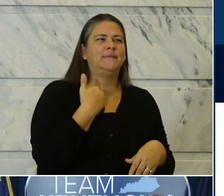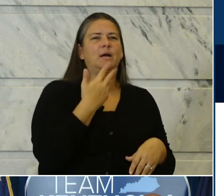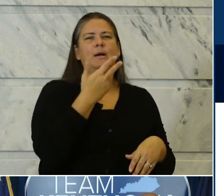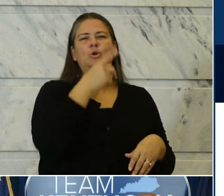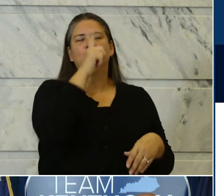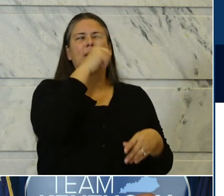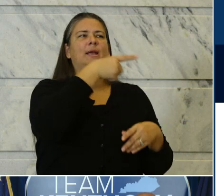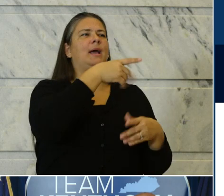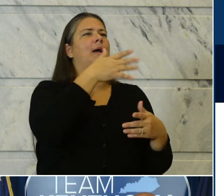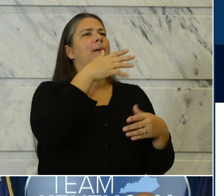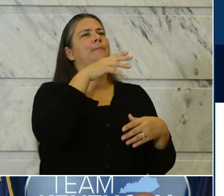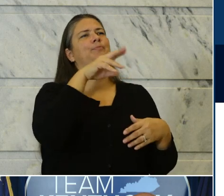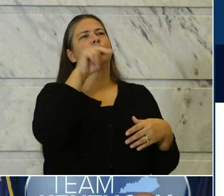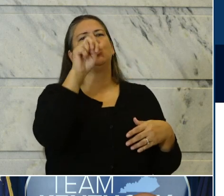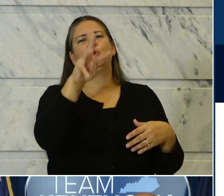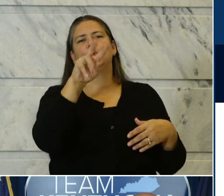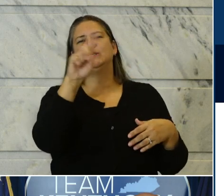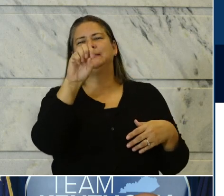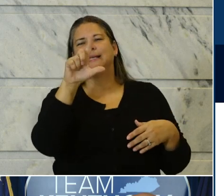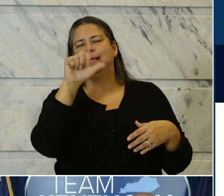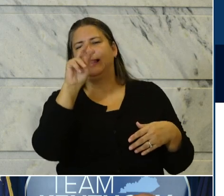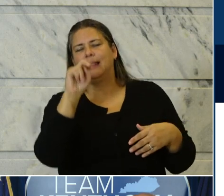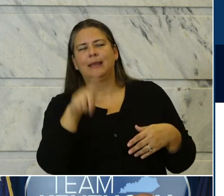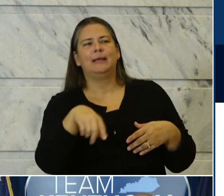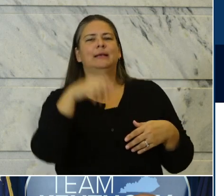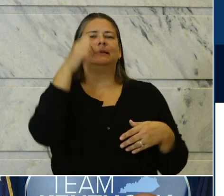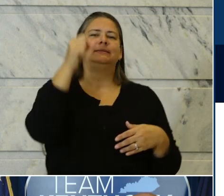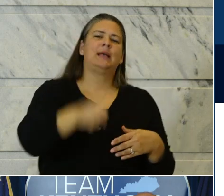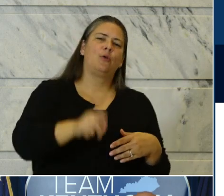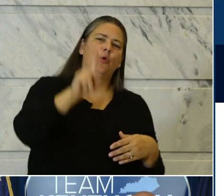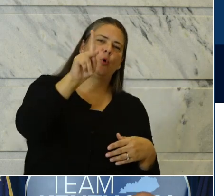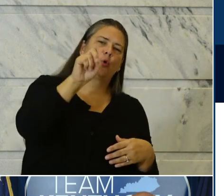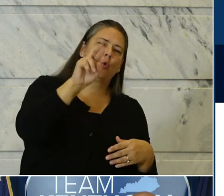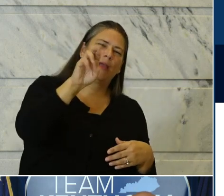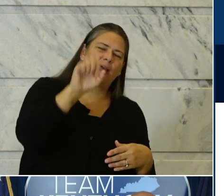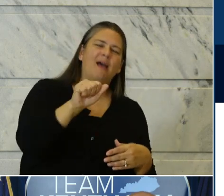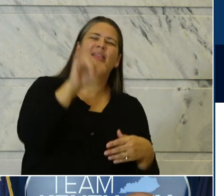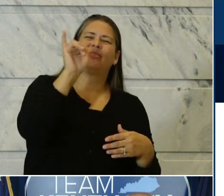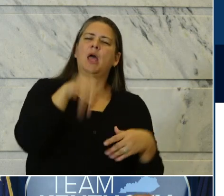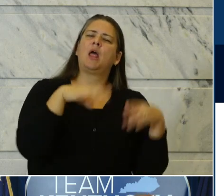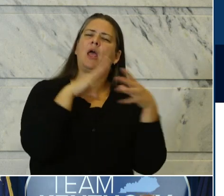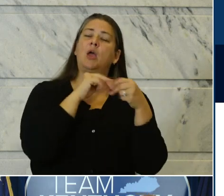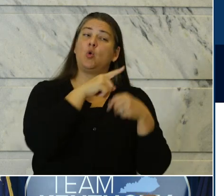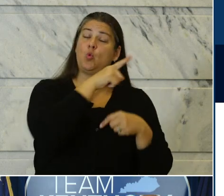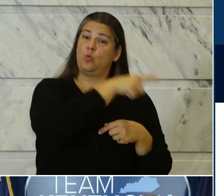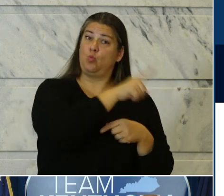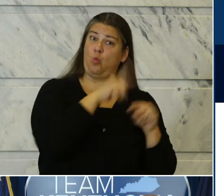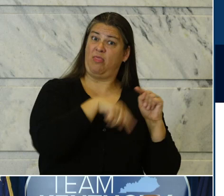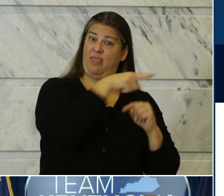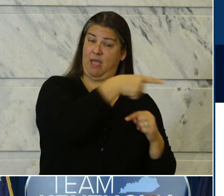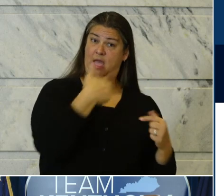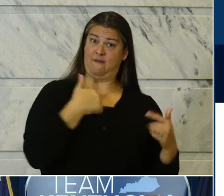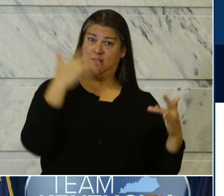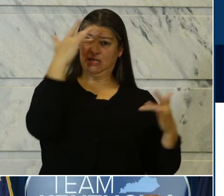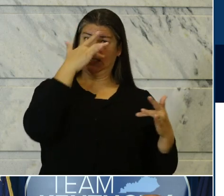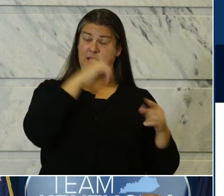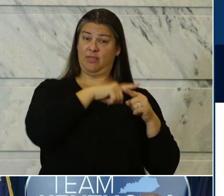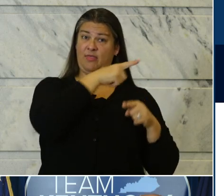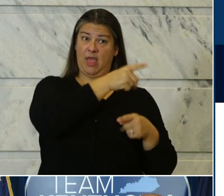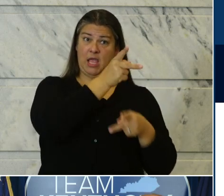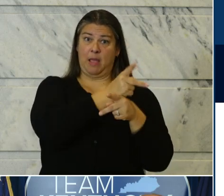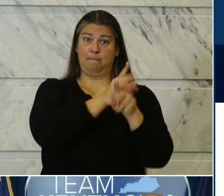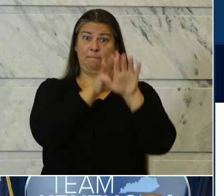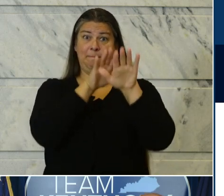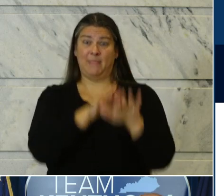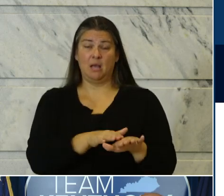New Zealand, South Korea, places that have lowered the disease and really kept it there, they would be hugging all the way down near